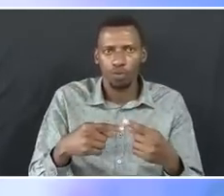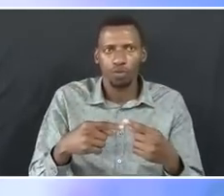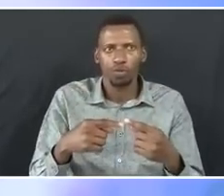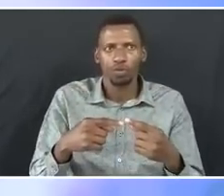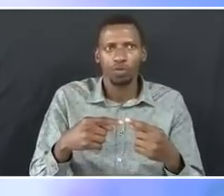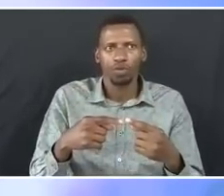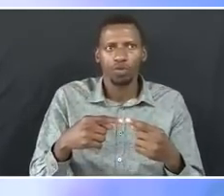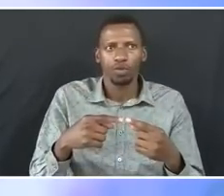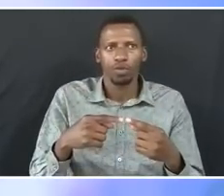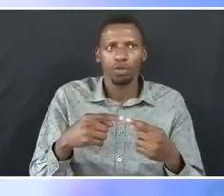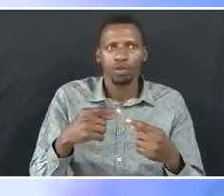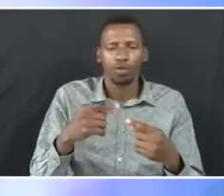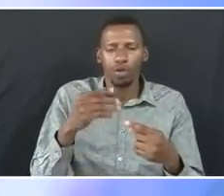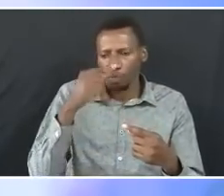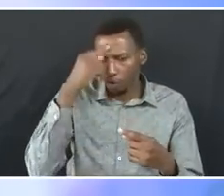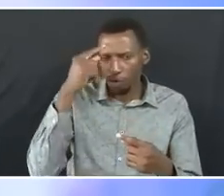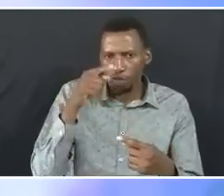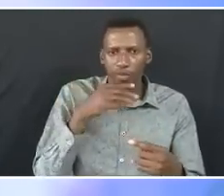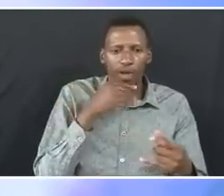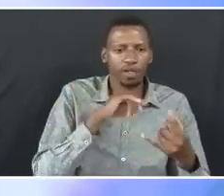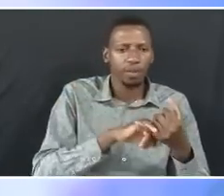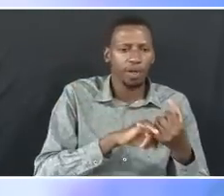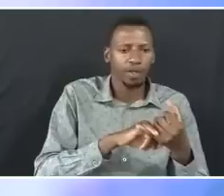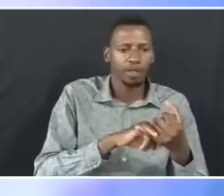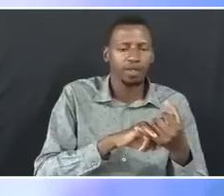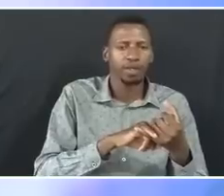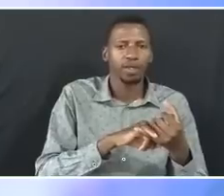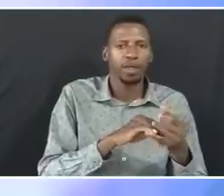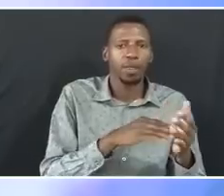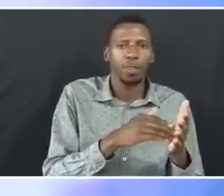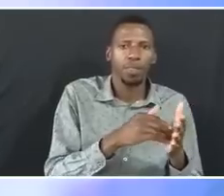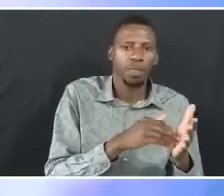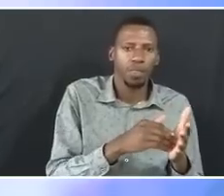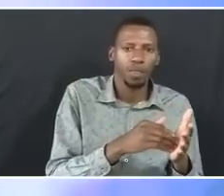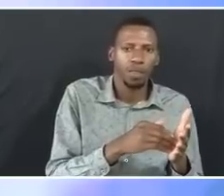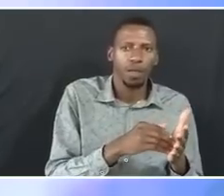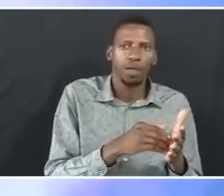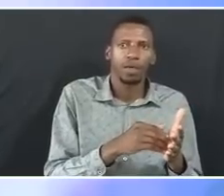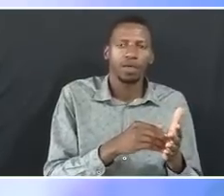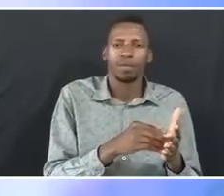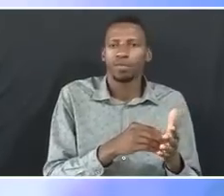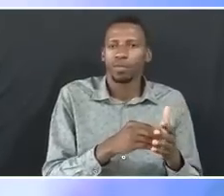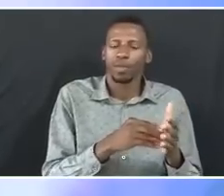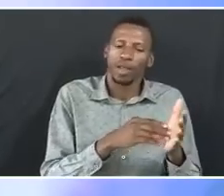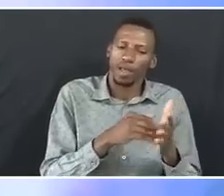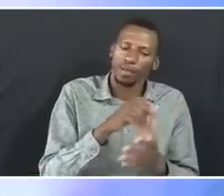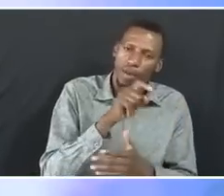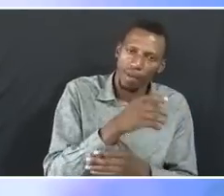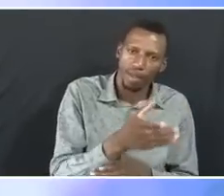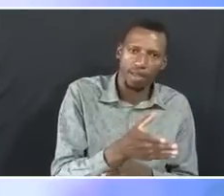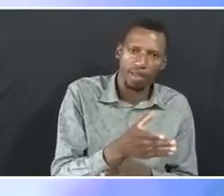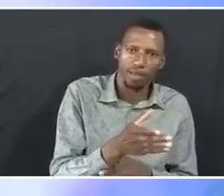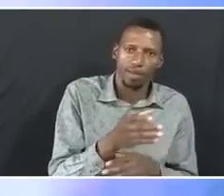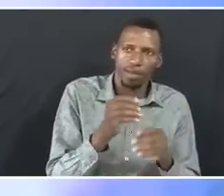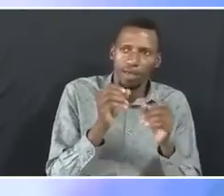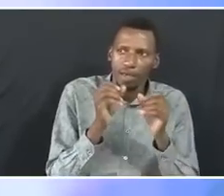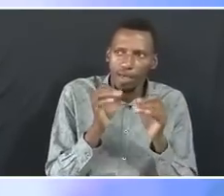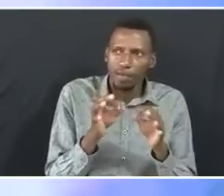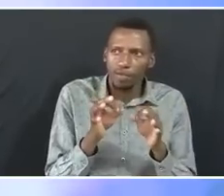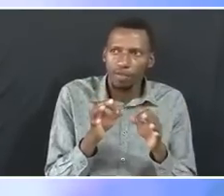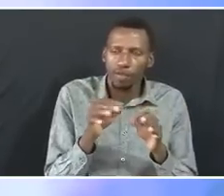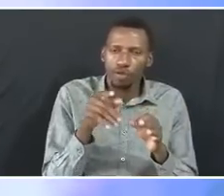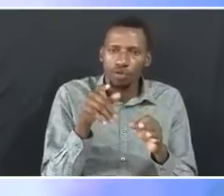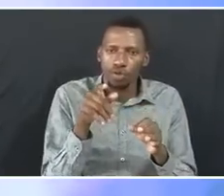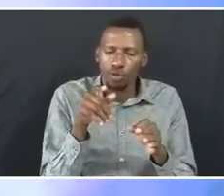has been disabled. Disablement is there. You like it or not. If it was not there, you would not have vowed for better